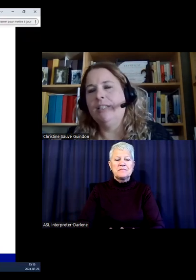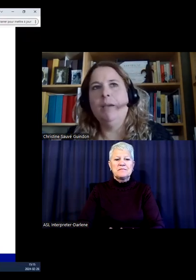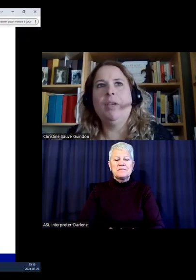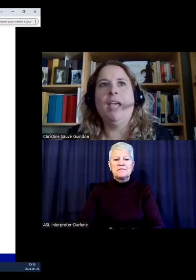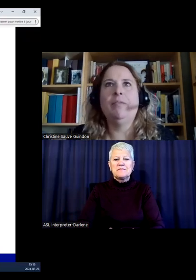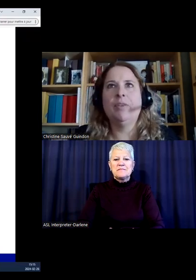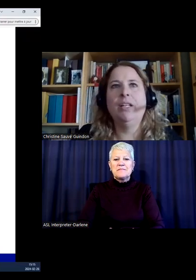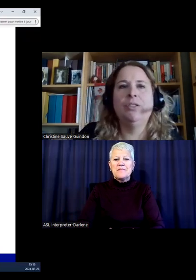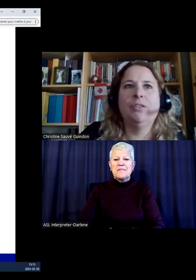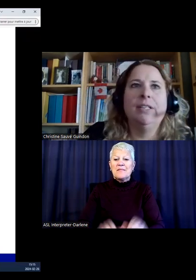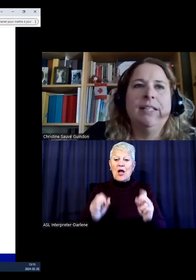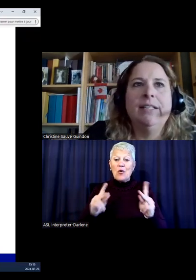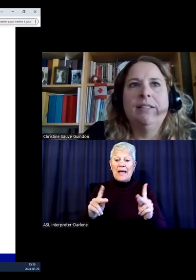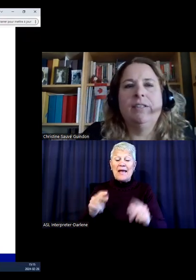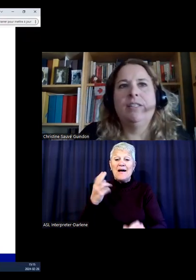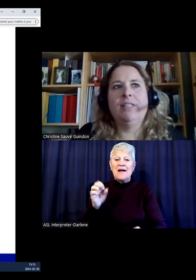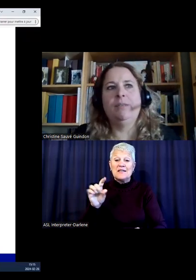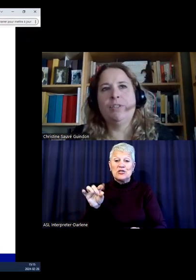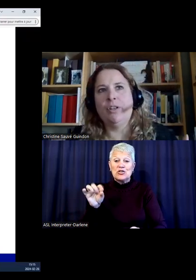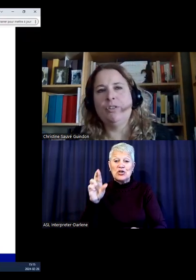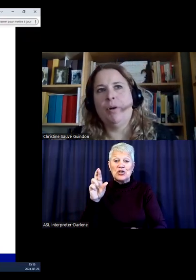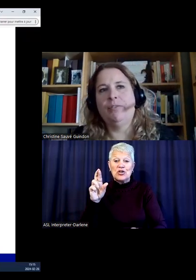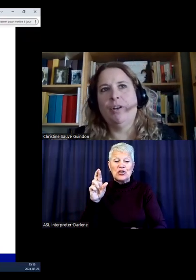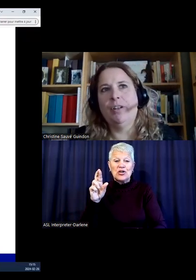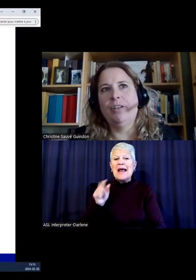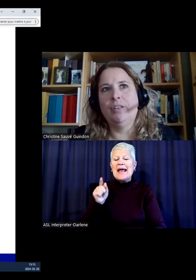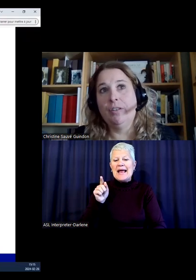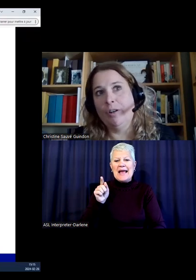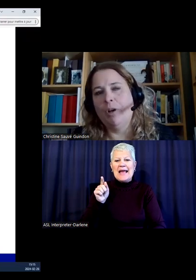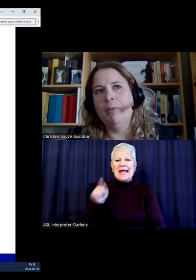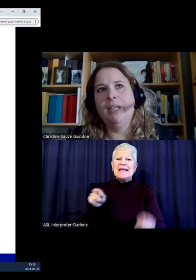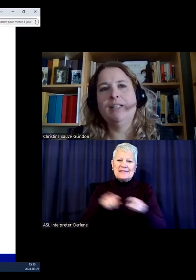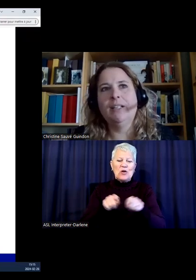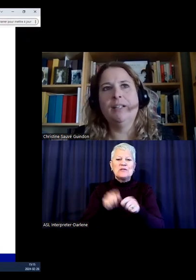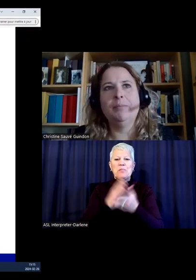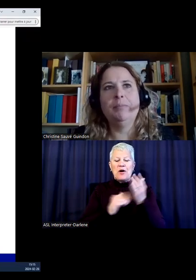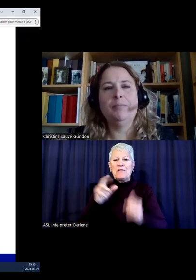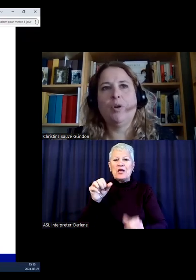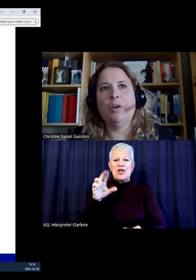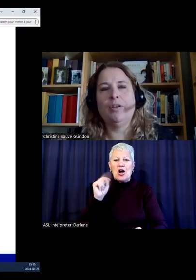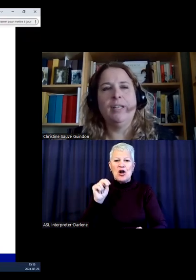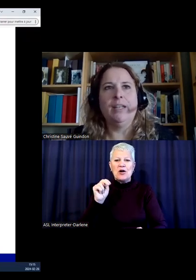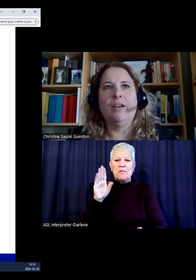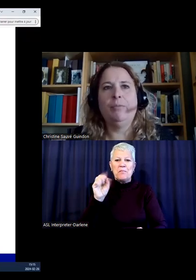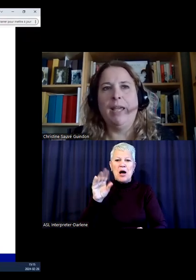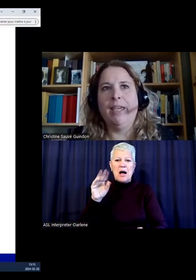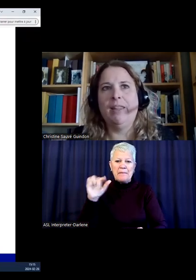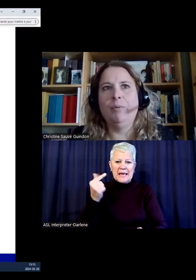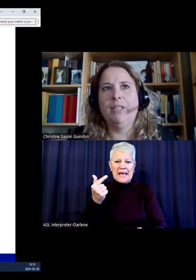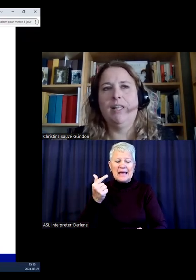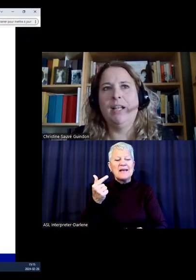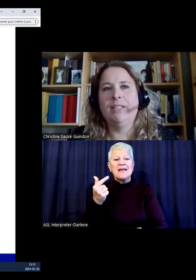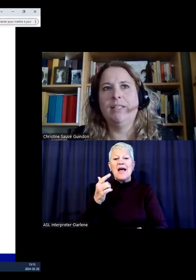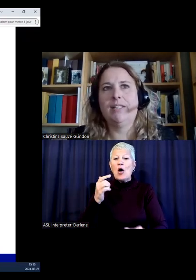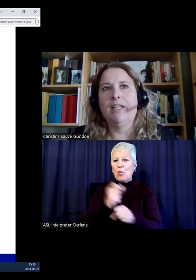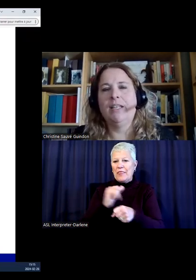Looking at time. Okay. Hunter, you see, he was also part of our yarn bombing, our blanket that we